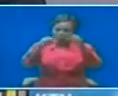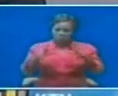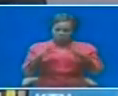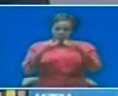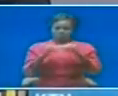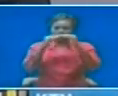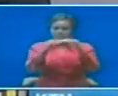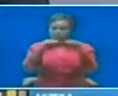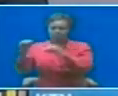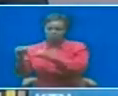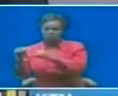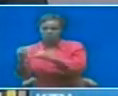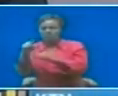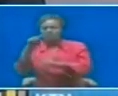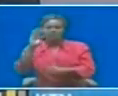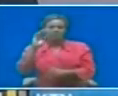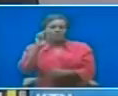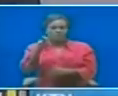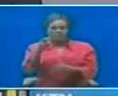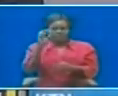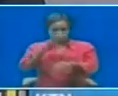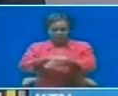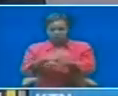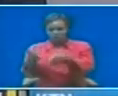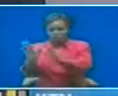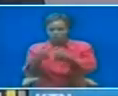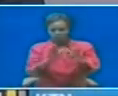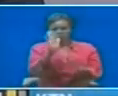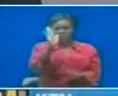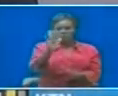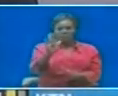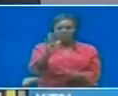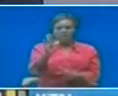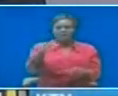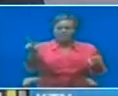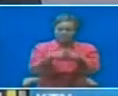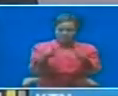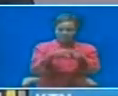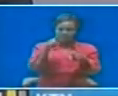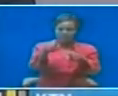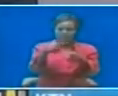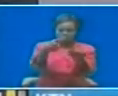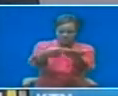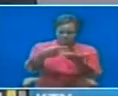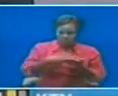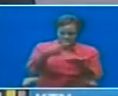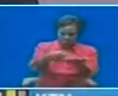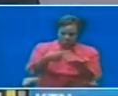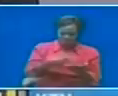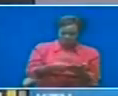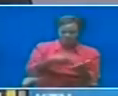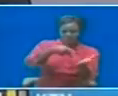an audience, they will go ahead, look for opportunities for you, go ahead and negotiate the speaking fees